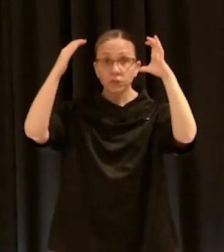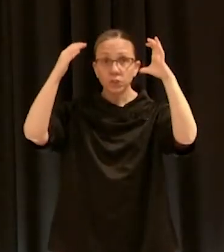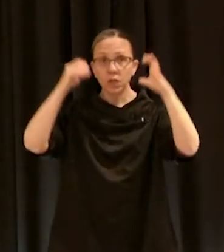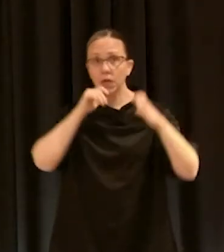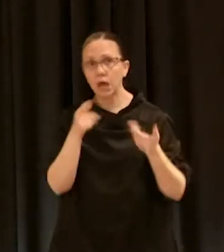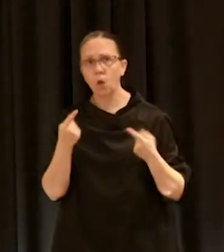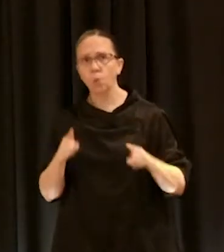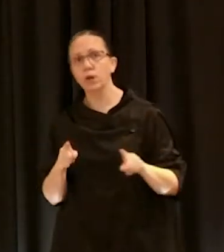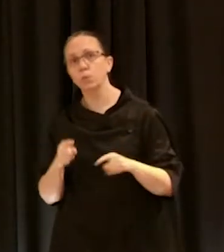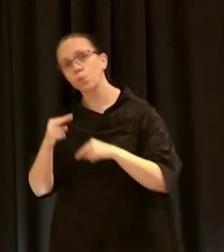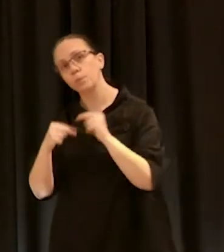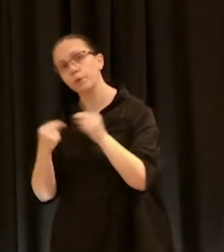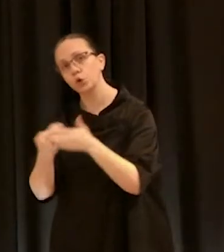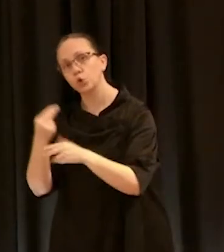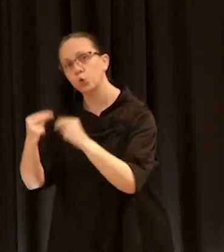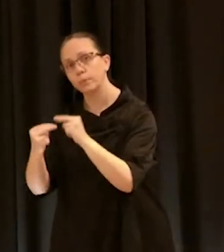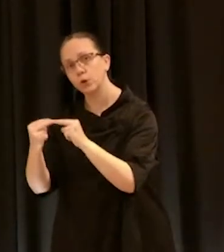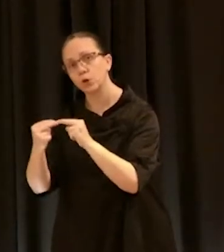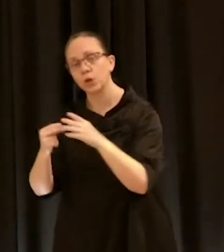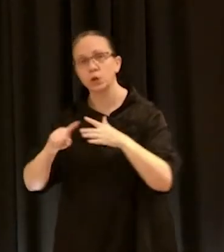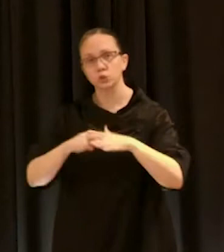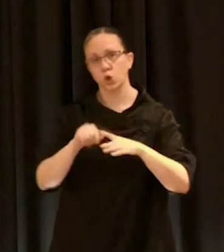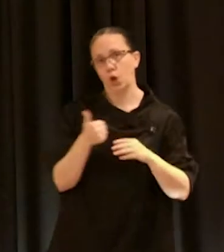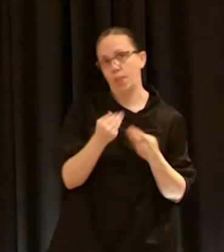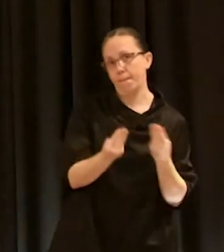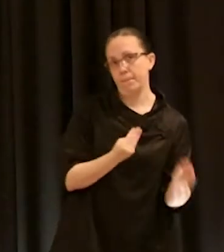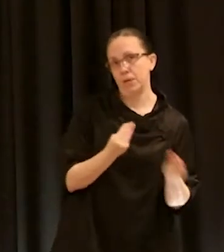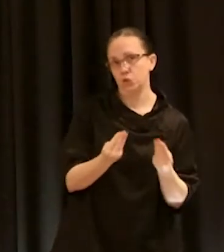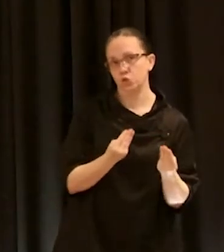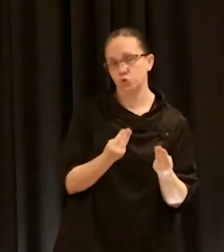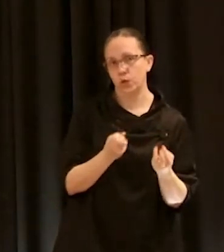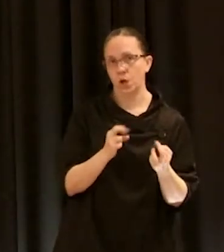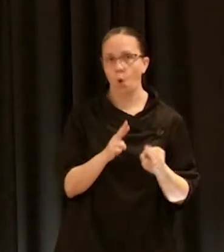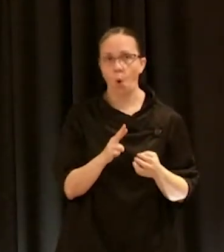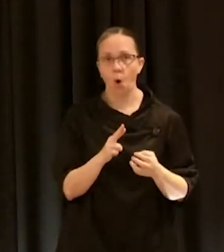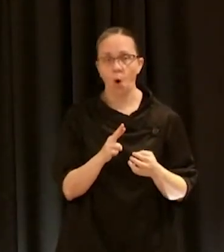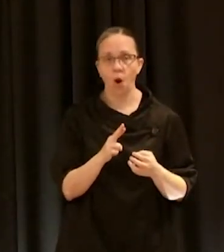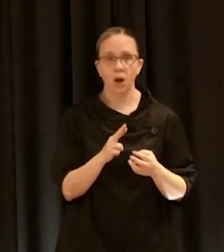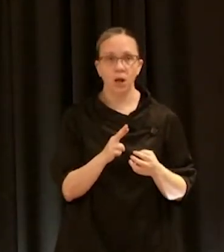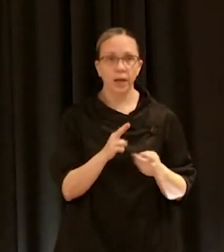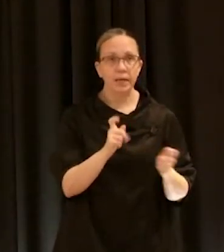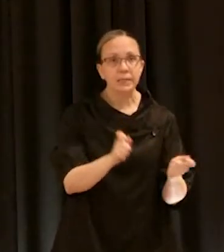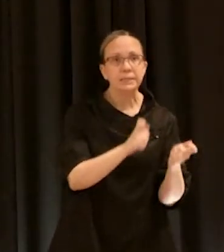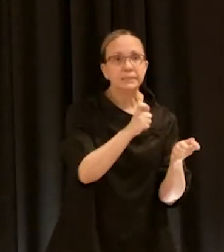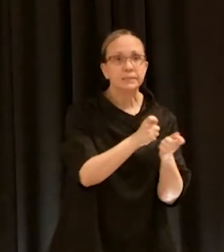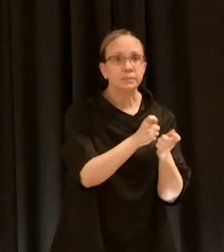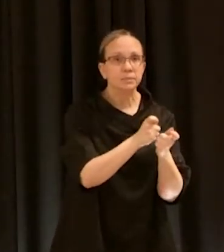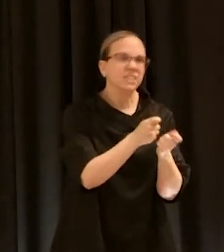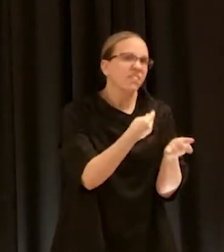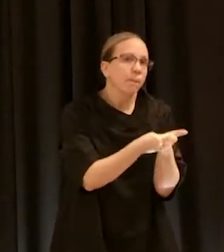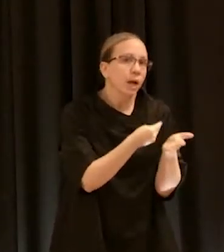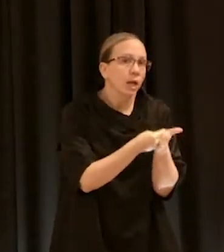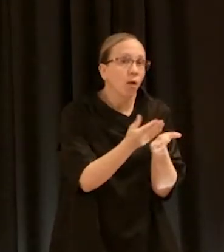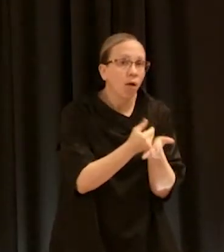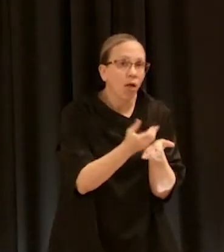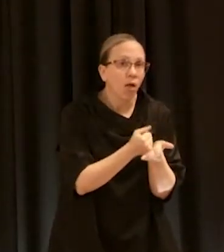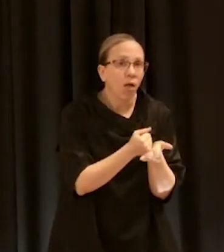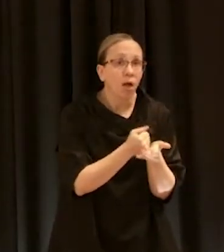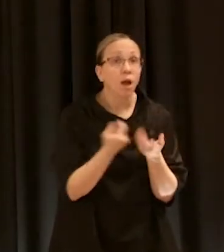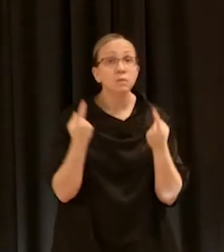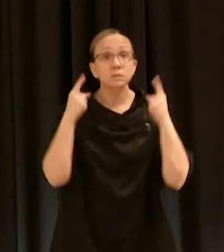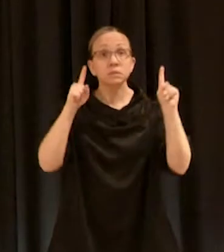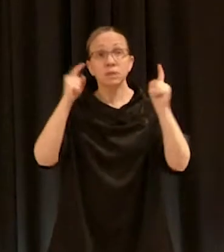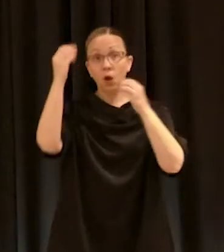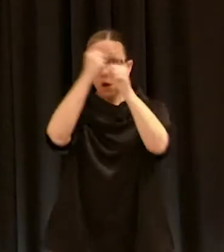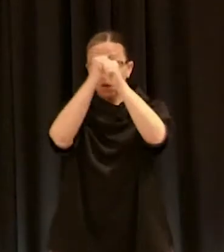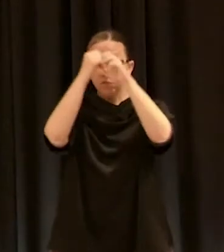get another building, not when we start another ministry, not when we get an X amount of money. We will fulfill